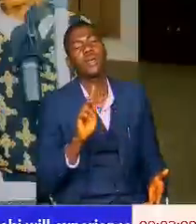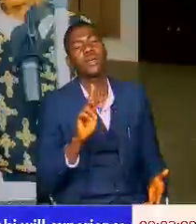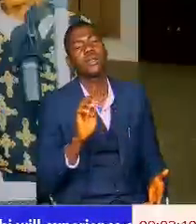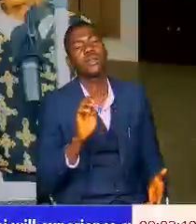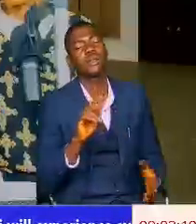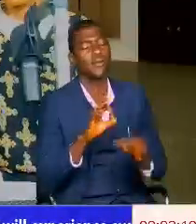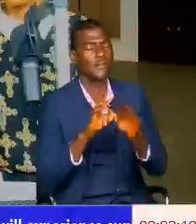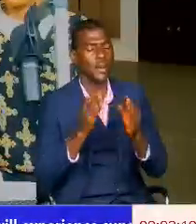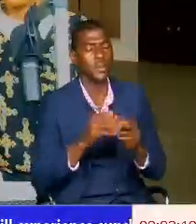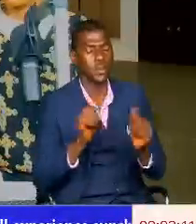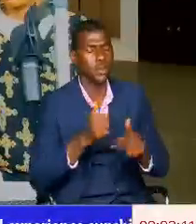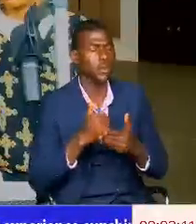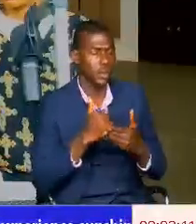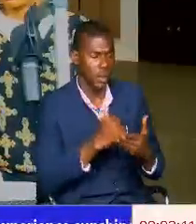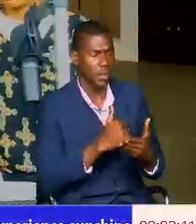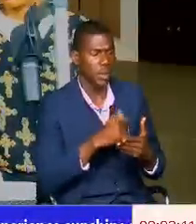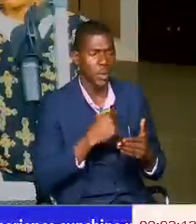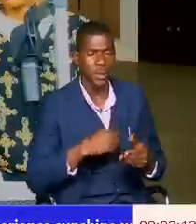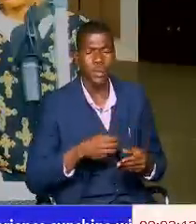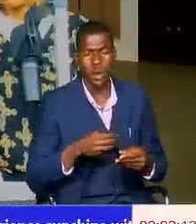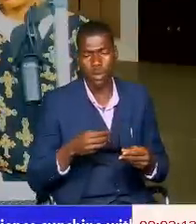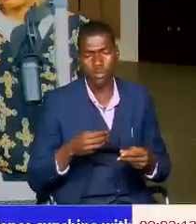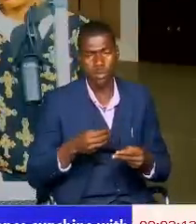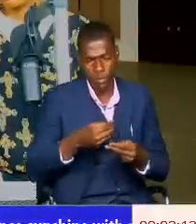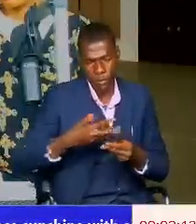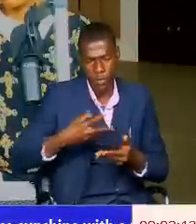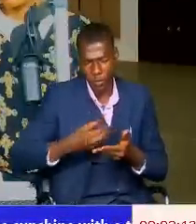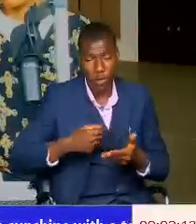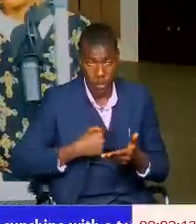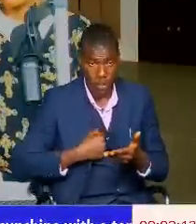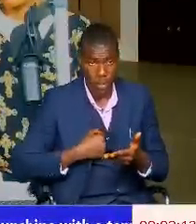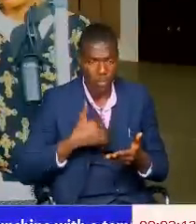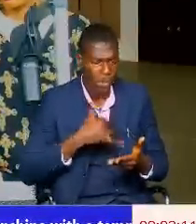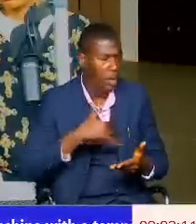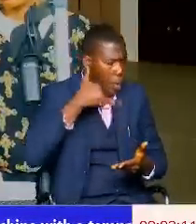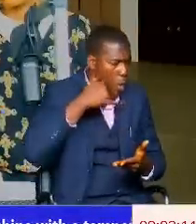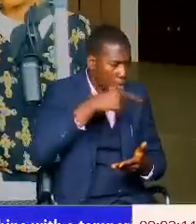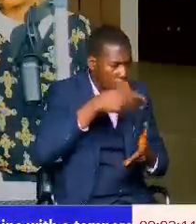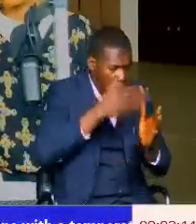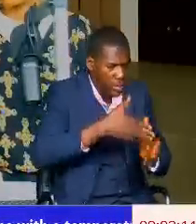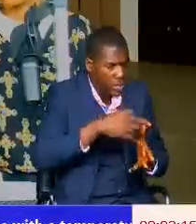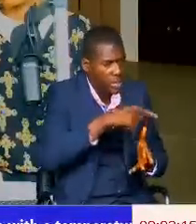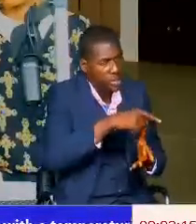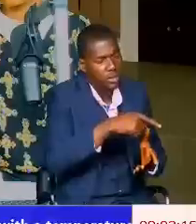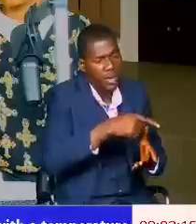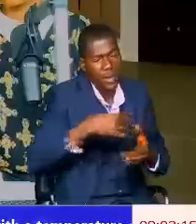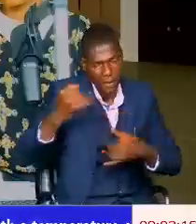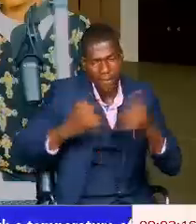reach out to me through WhatsApp. I can't call the person. The person can't carry her come here.